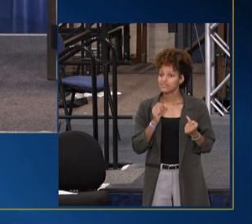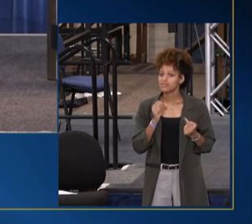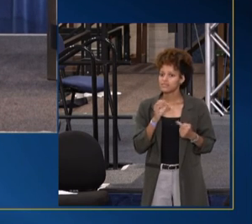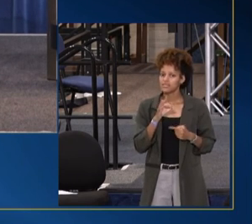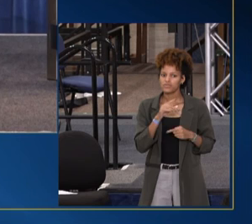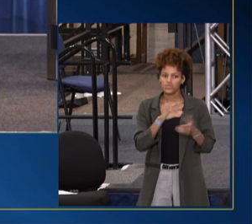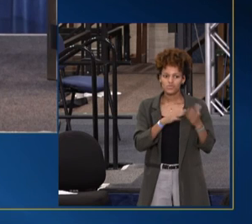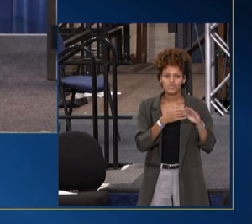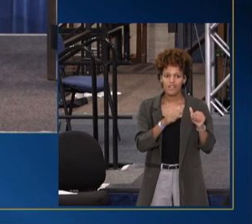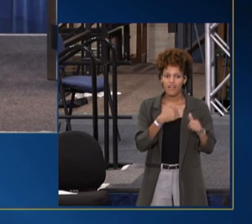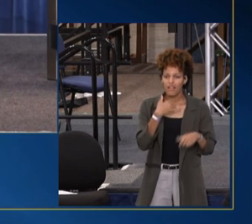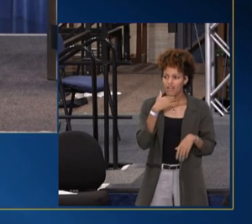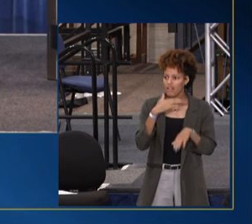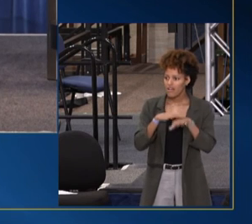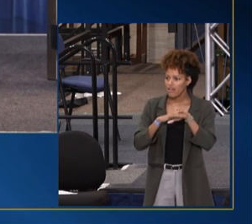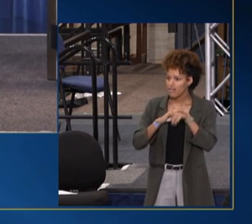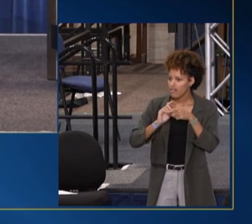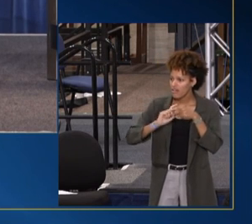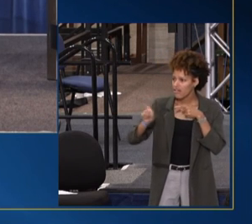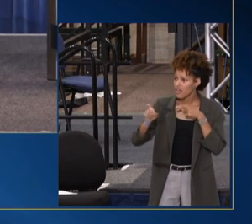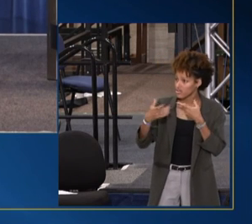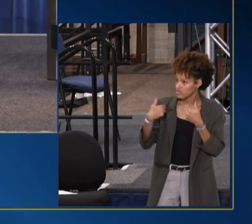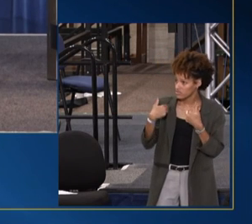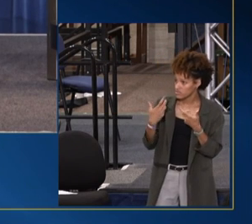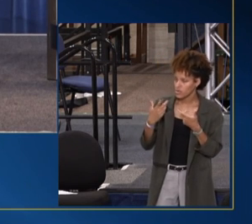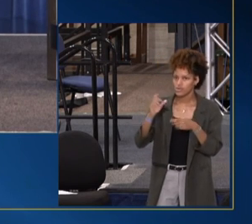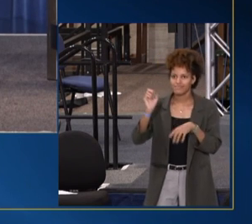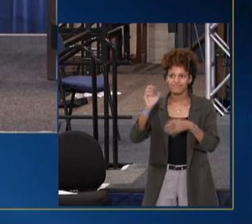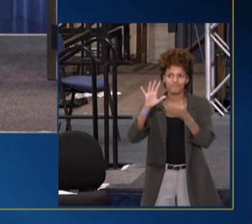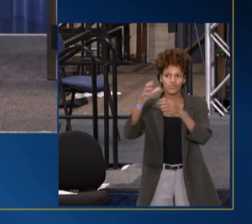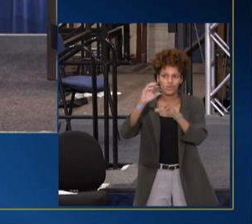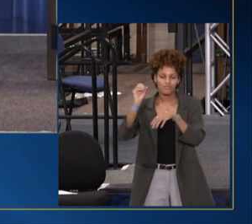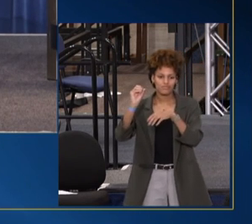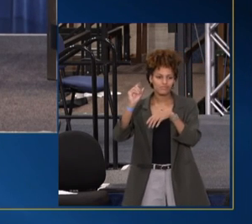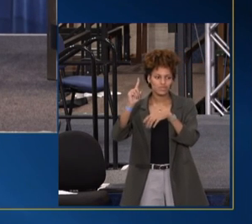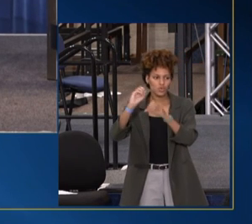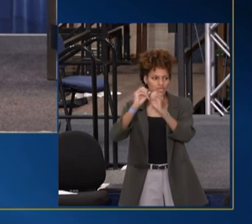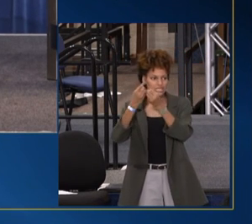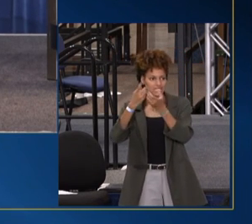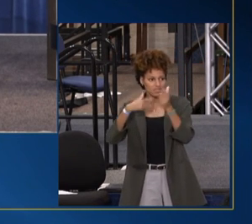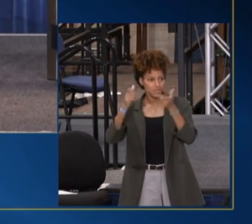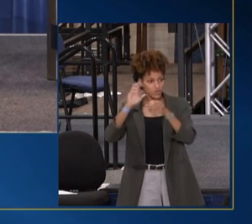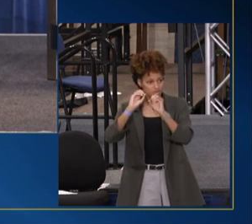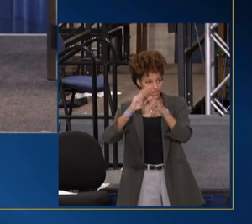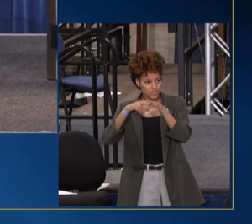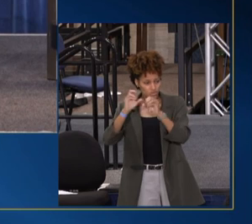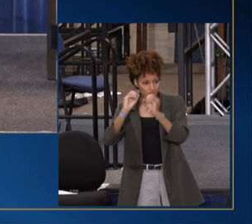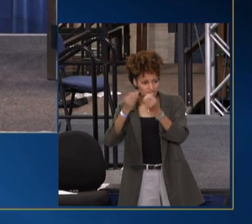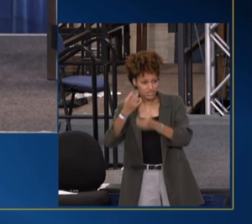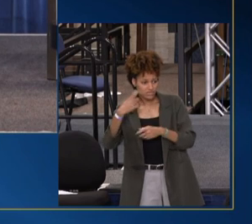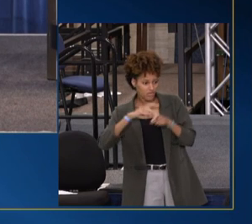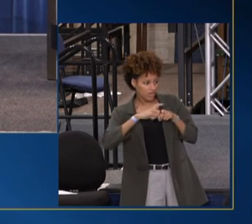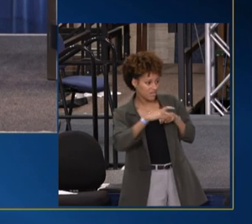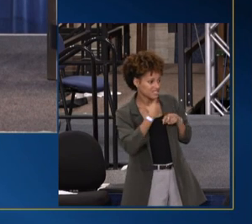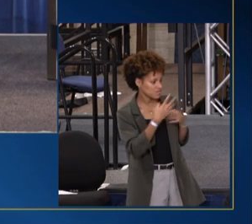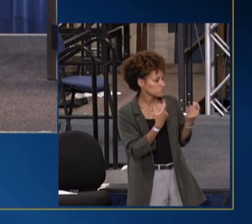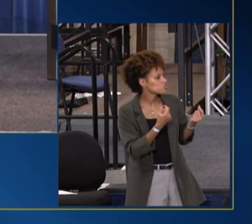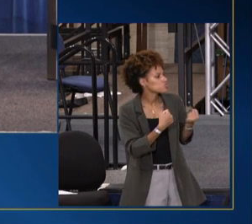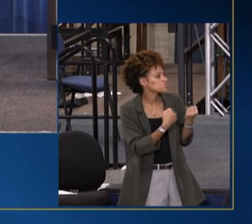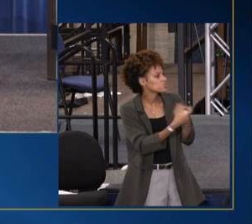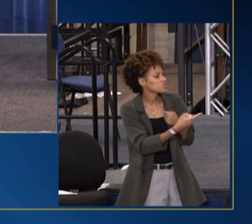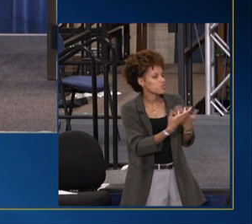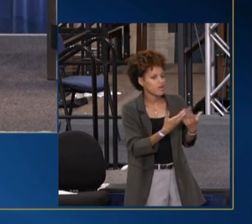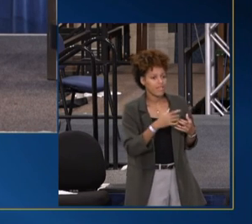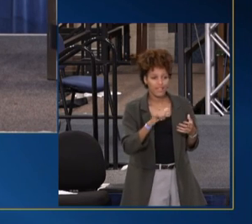call and say, what can I do to support you? You know, and it's really hard for